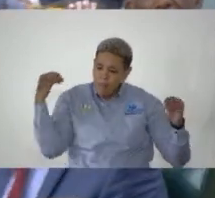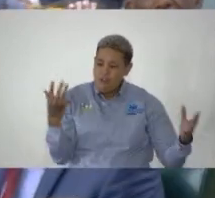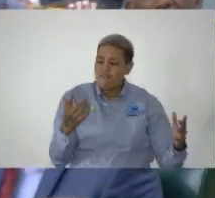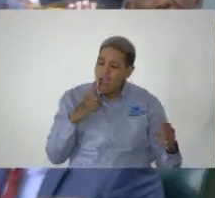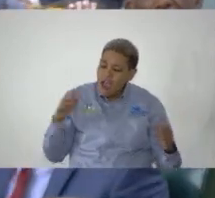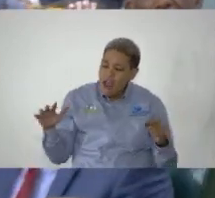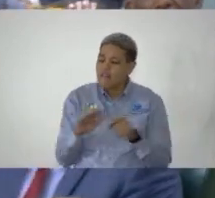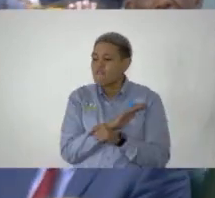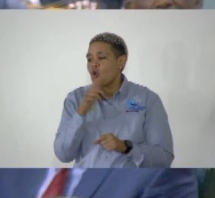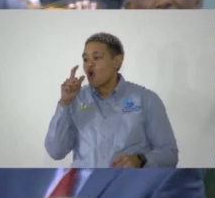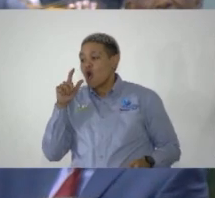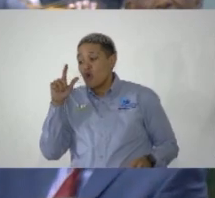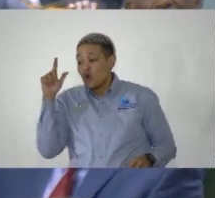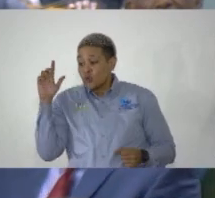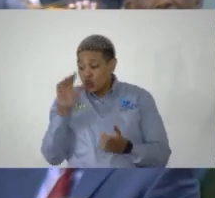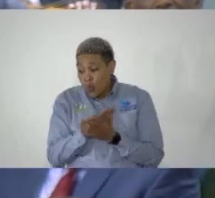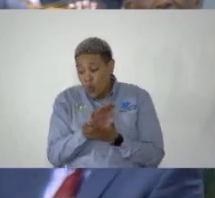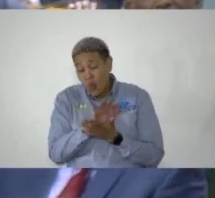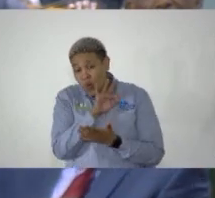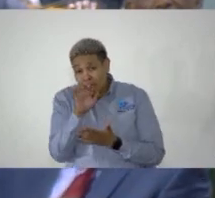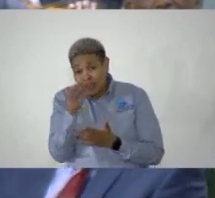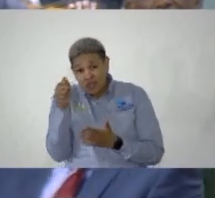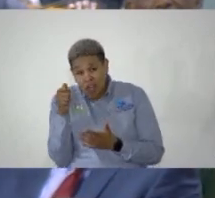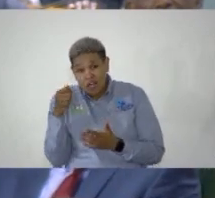full tuition scholarships to